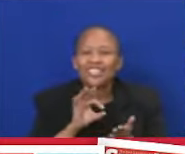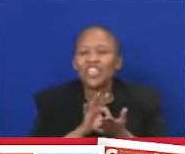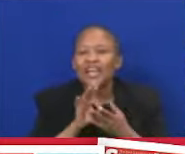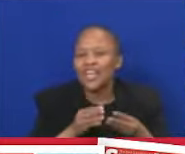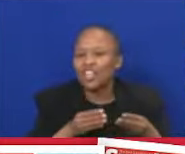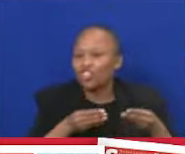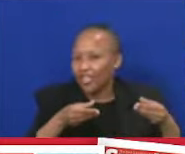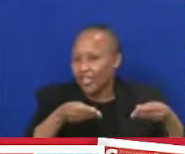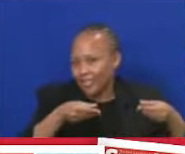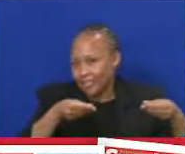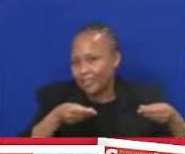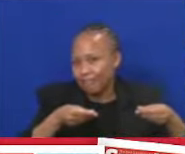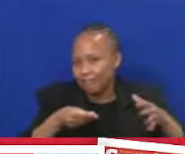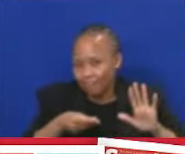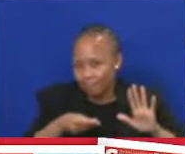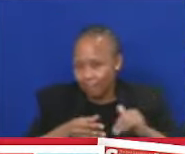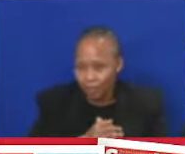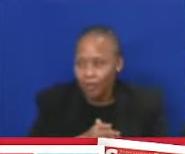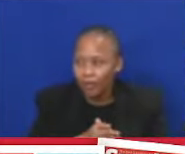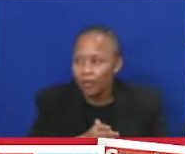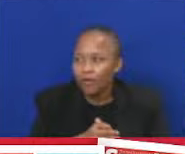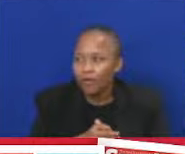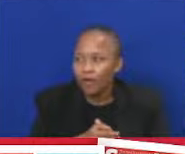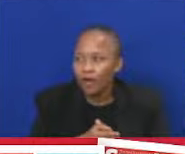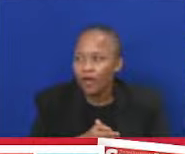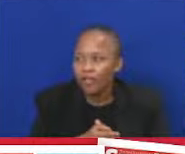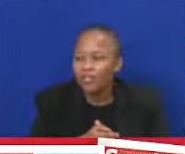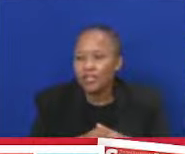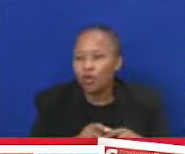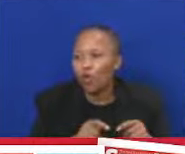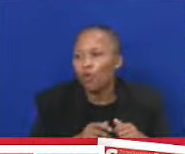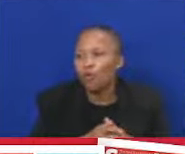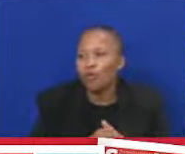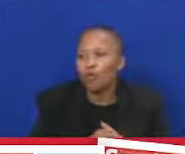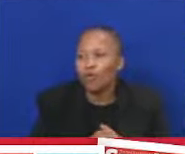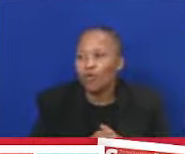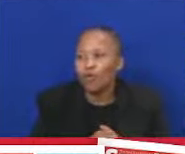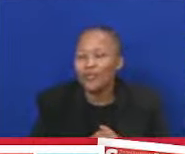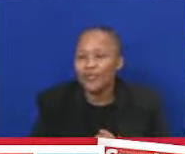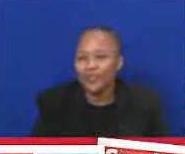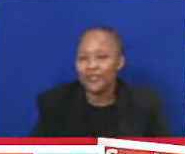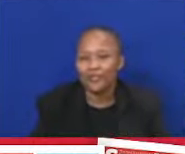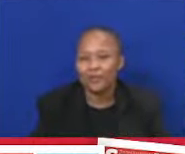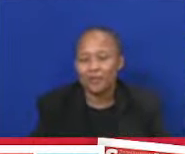And to me, it became very odd to find that sheet